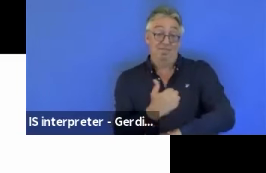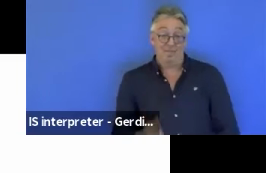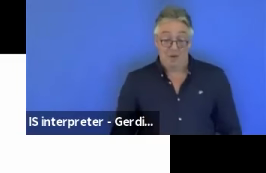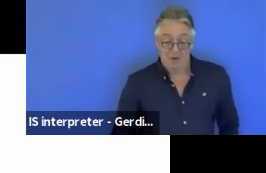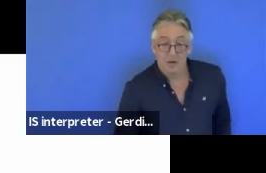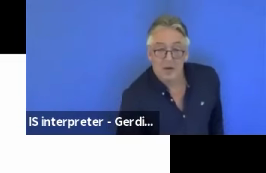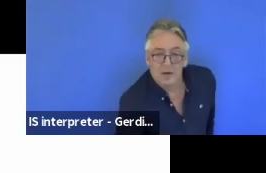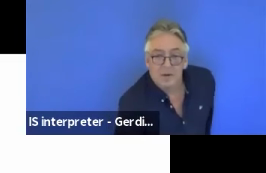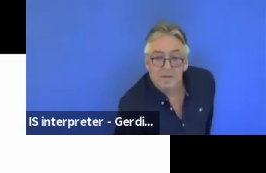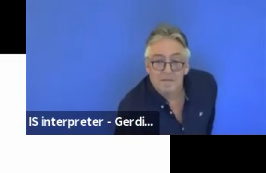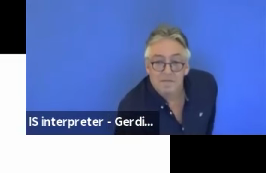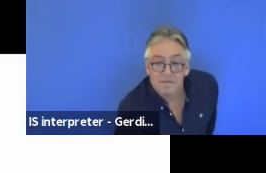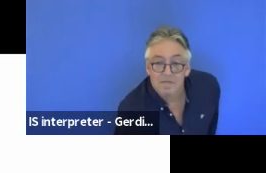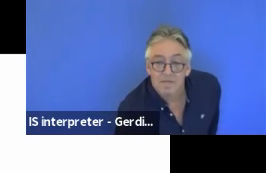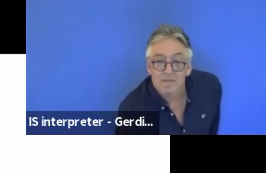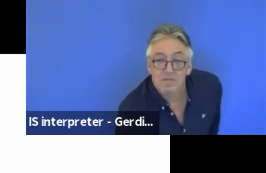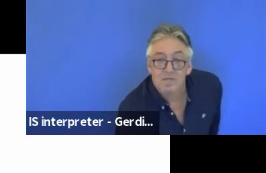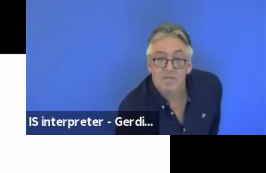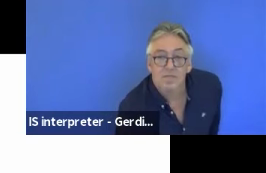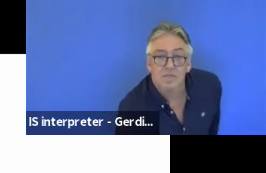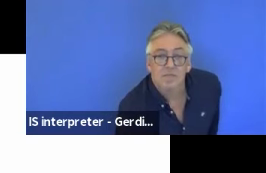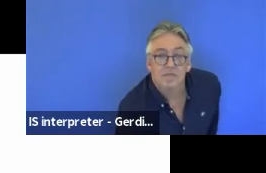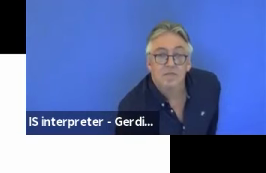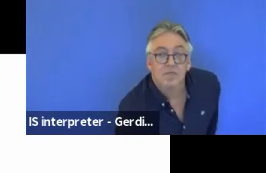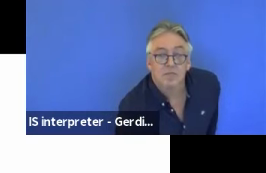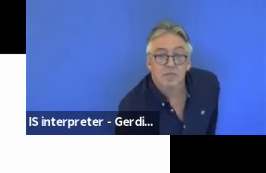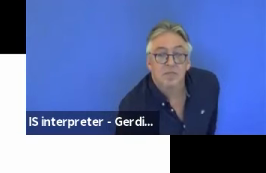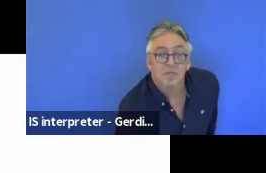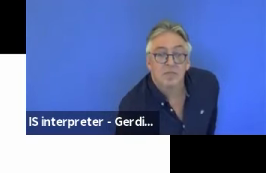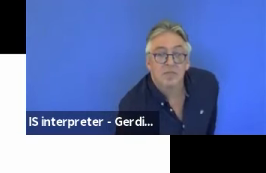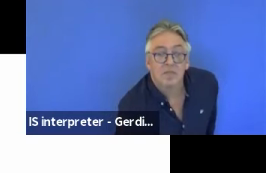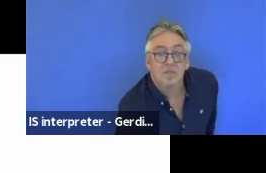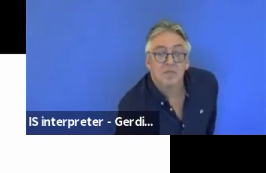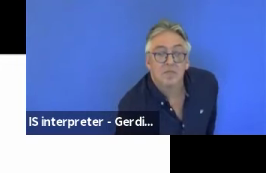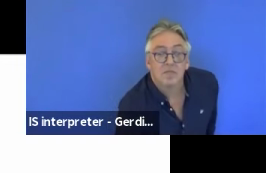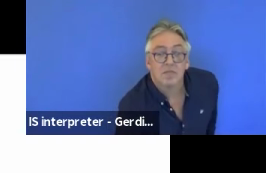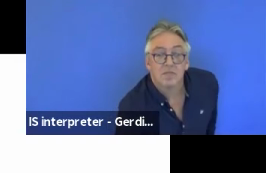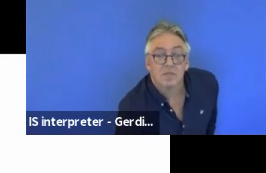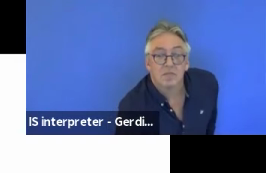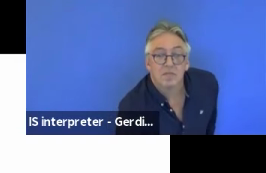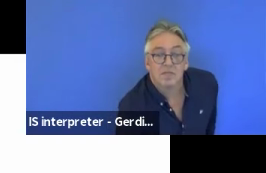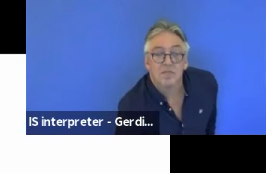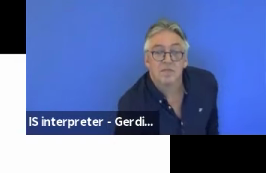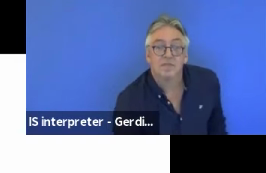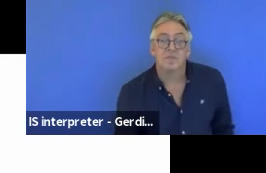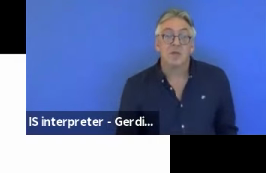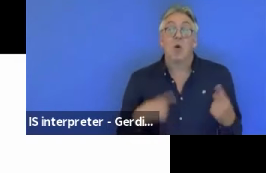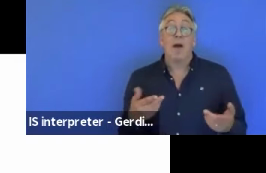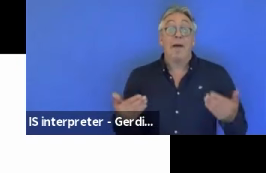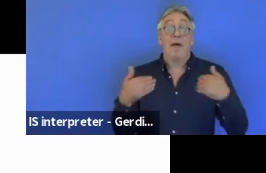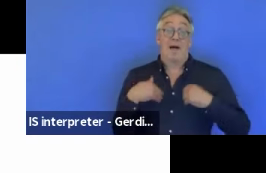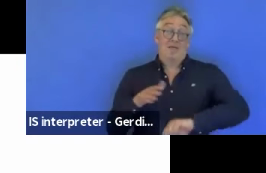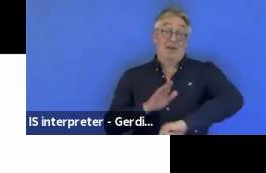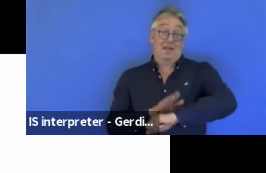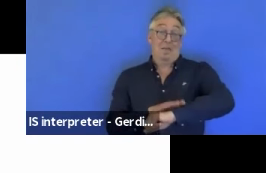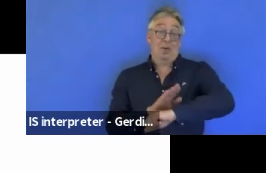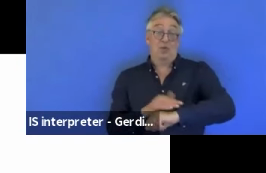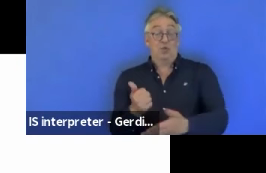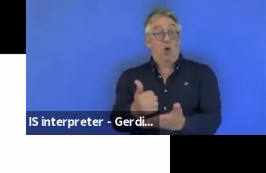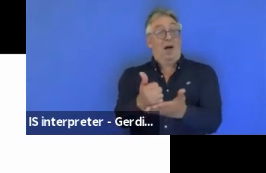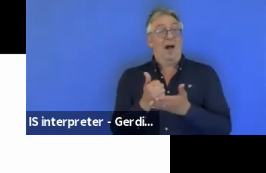there you go. So we will also, like I said, we'll have timers to try and help us all share